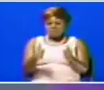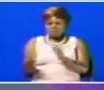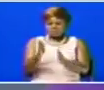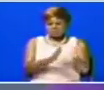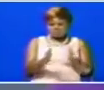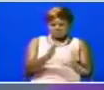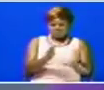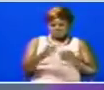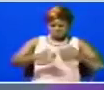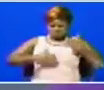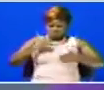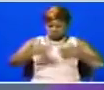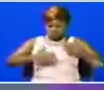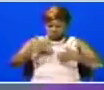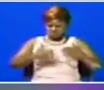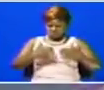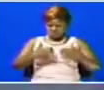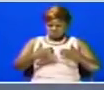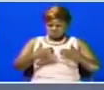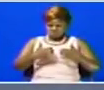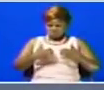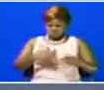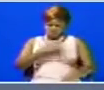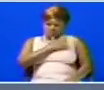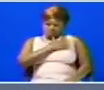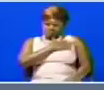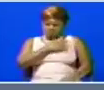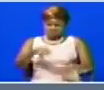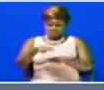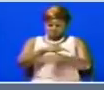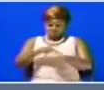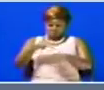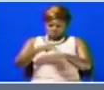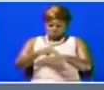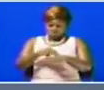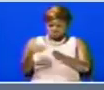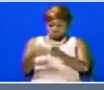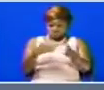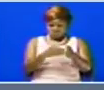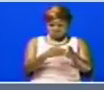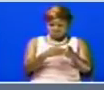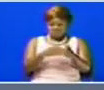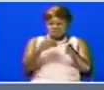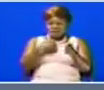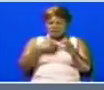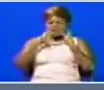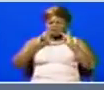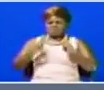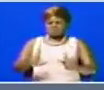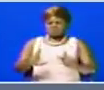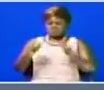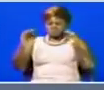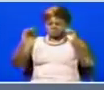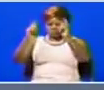set in motion their civil disobedience plans, NASA's National Resistance Movement says it will hold peaceful